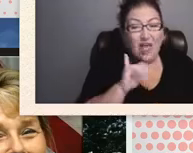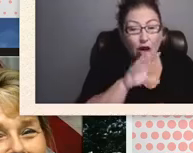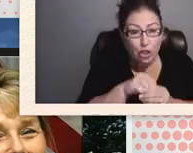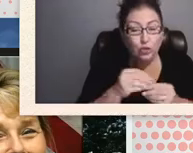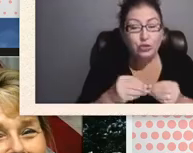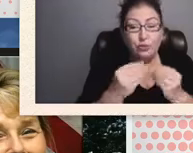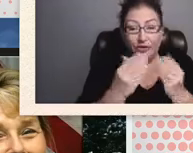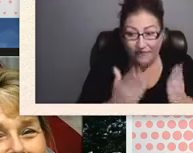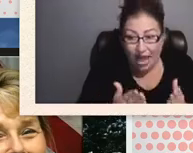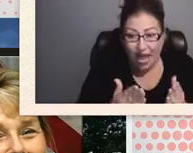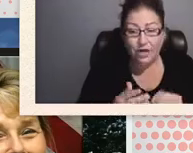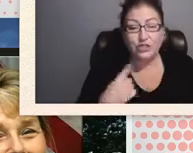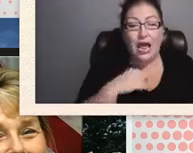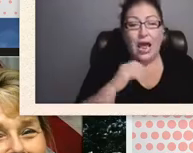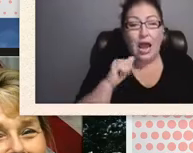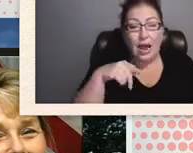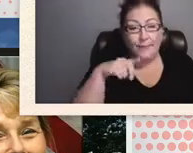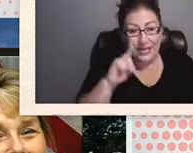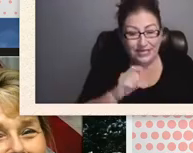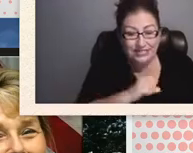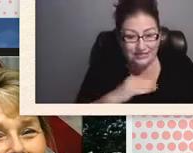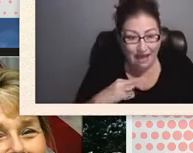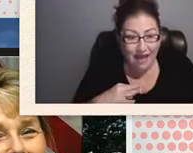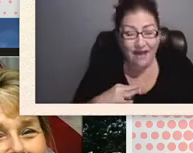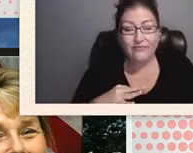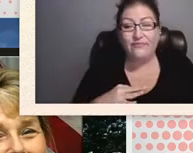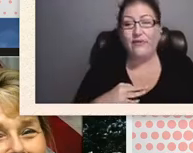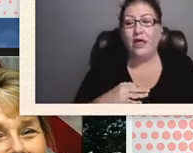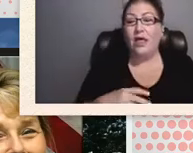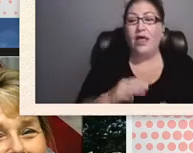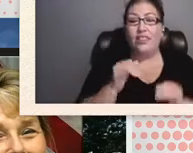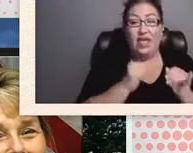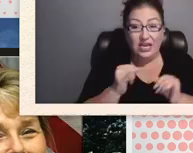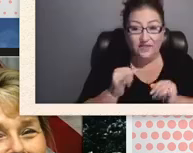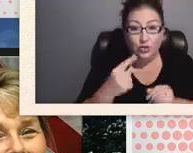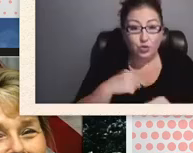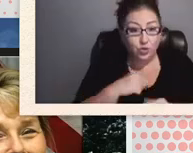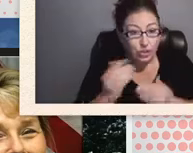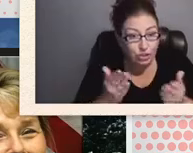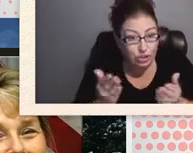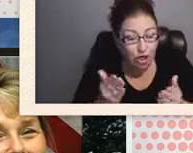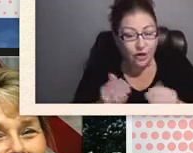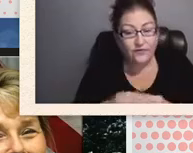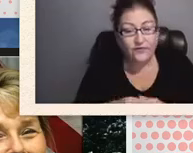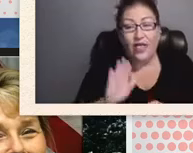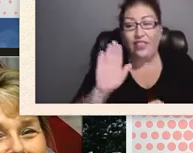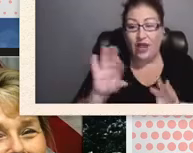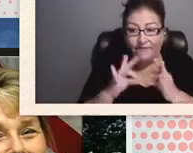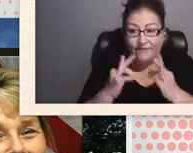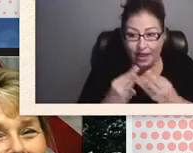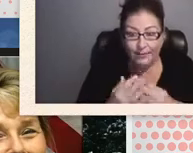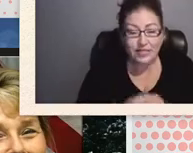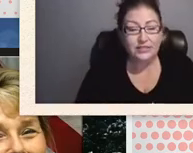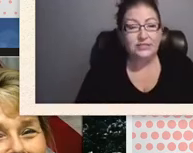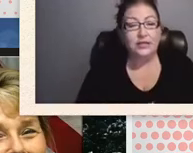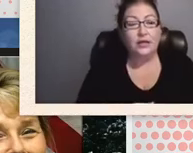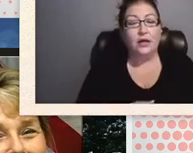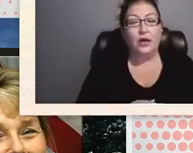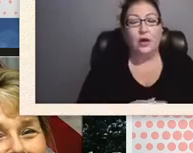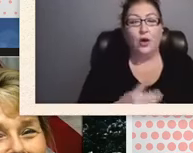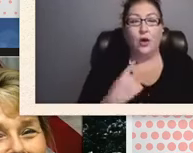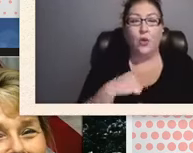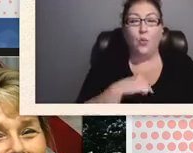our APD staff, the individuals we serve, their families. We're one